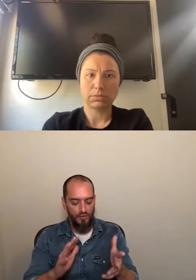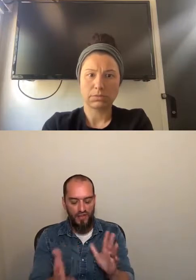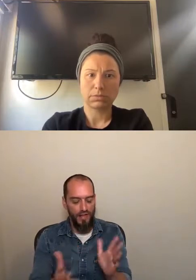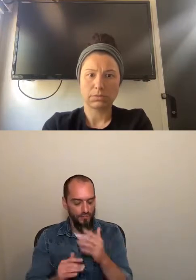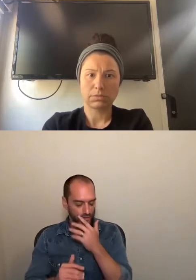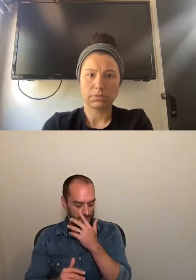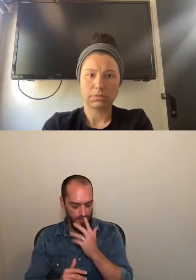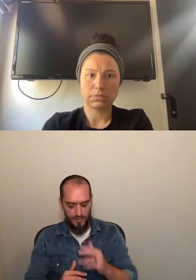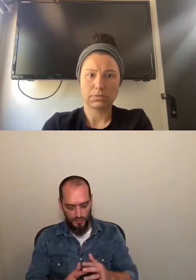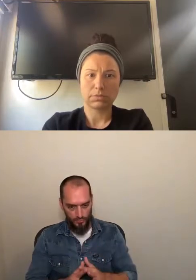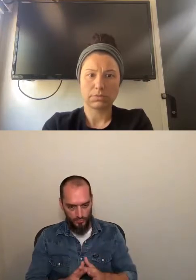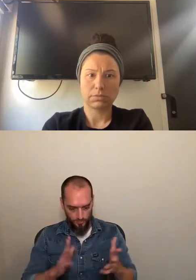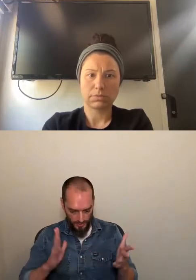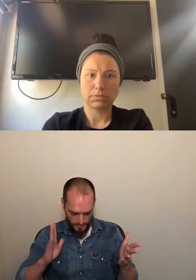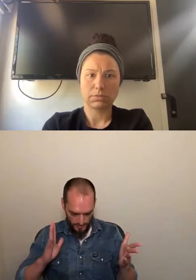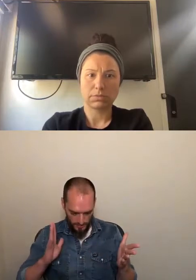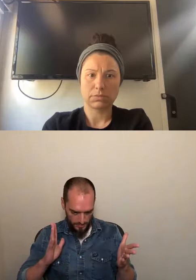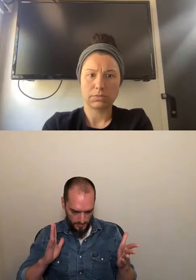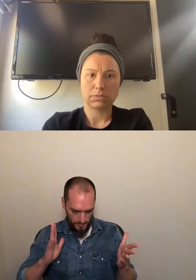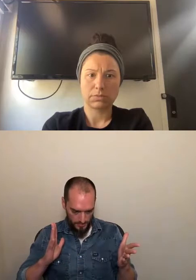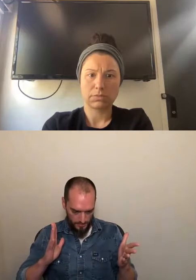I would love having this discussion with you, but